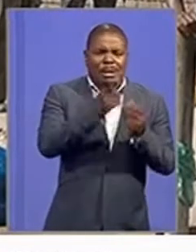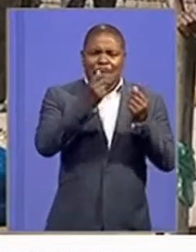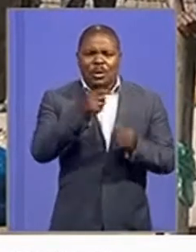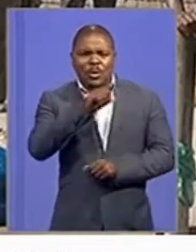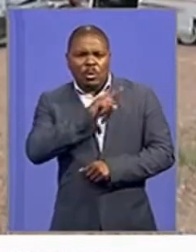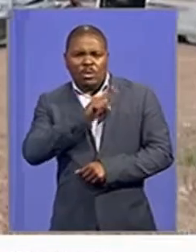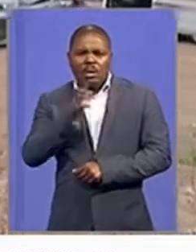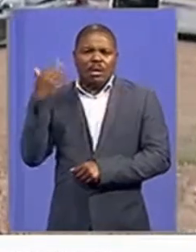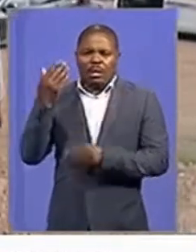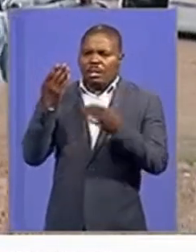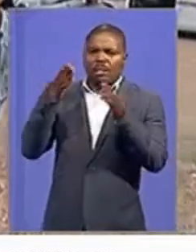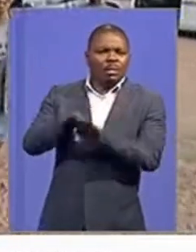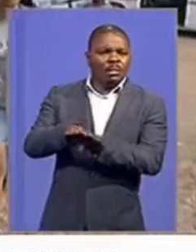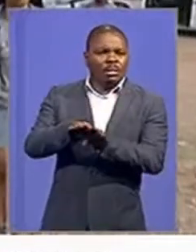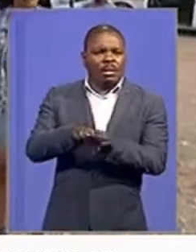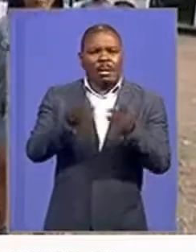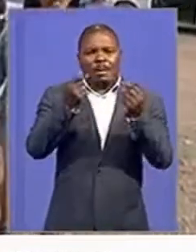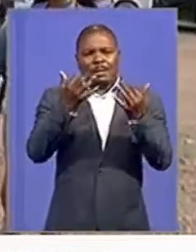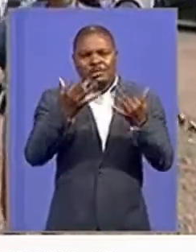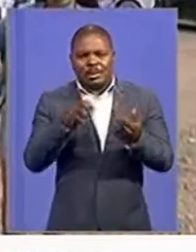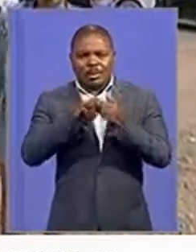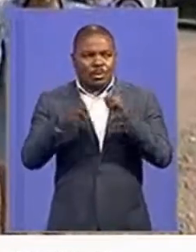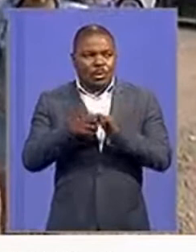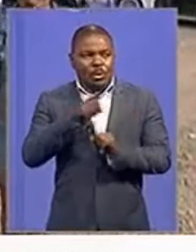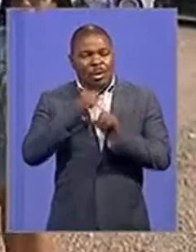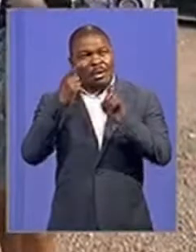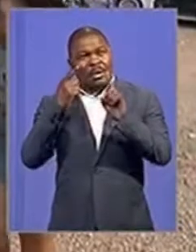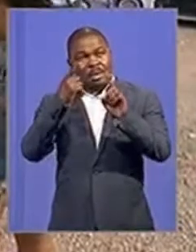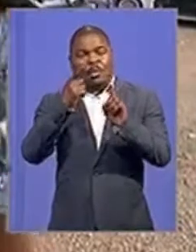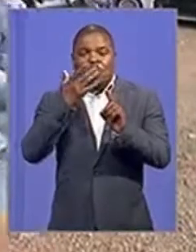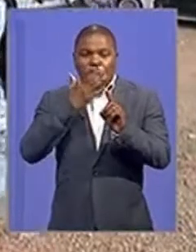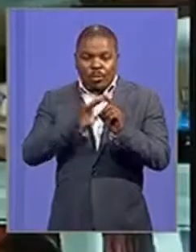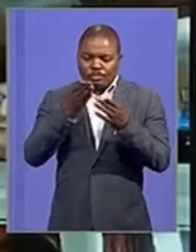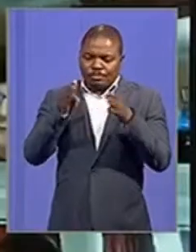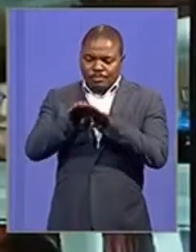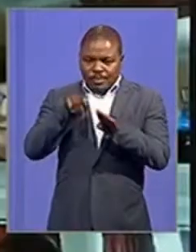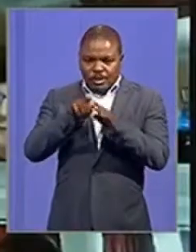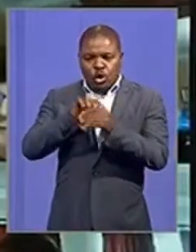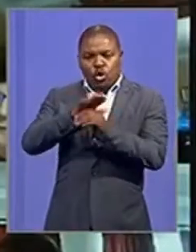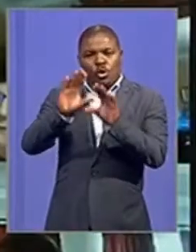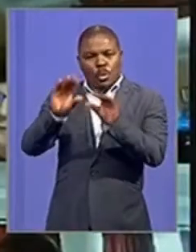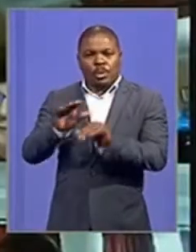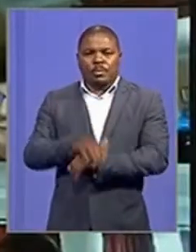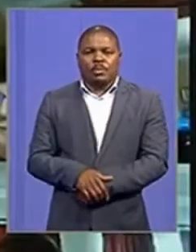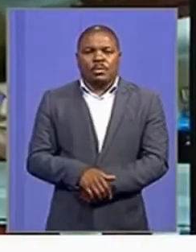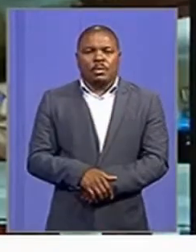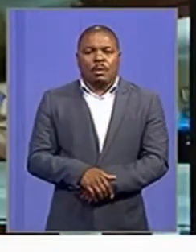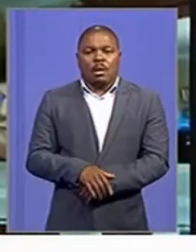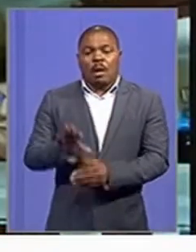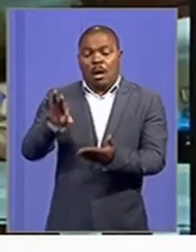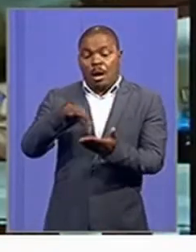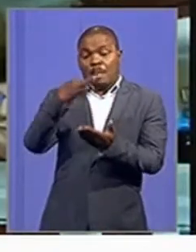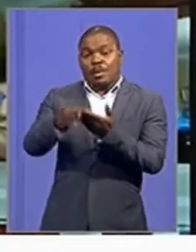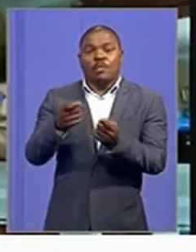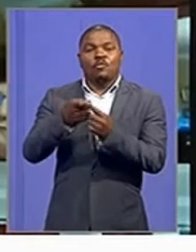la melawana ya thibelo ya COVID-19 e neng e reretse ho thibela ho nama ha coronavirus. This was the application by